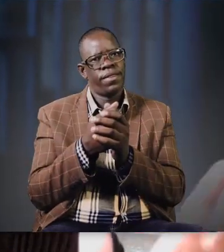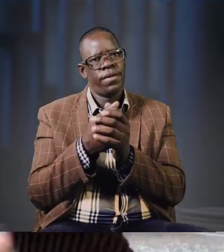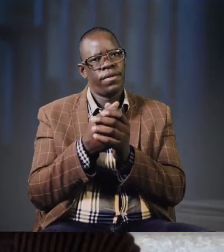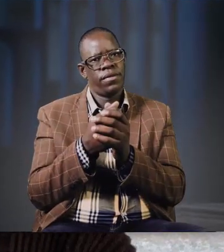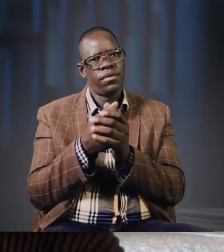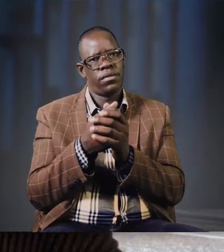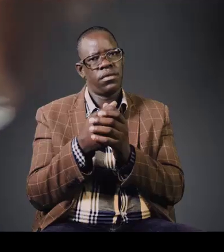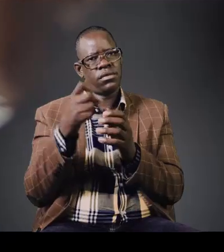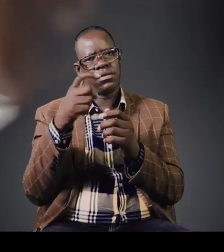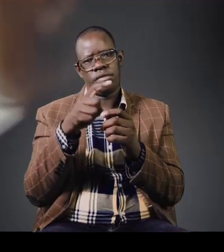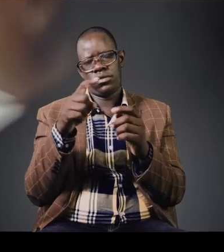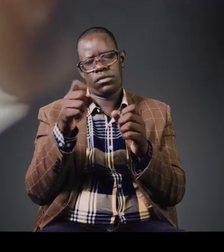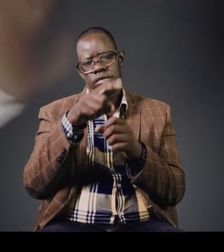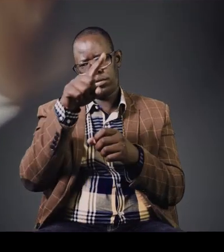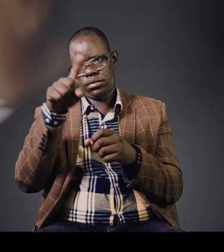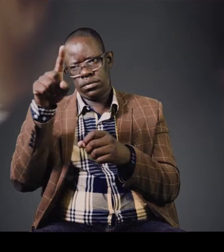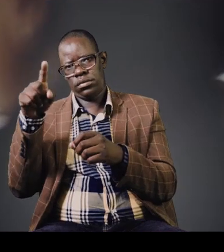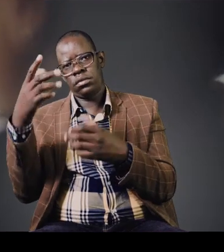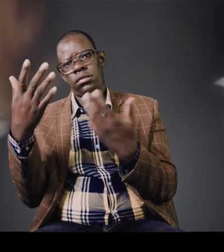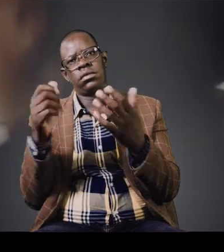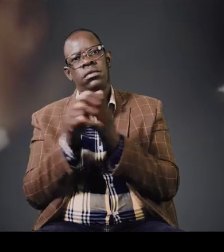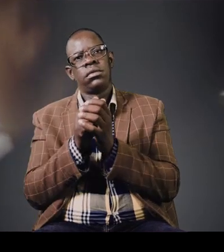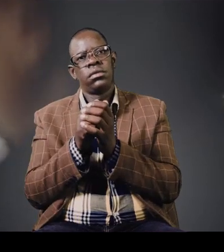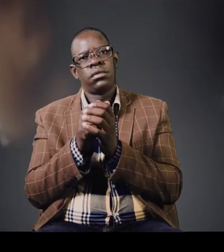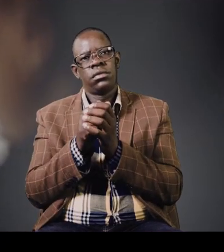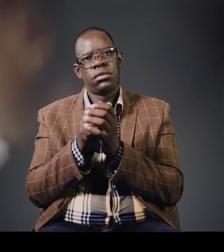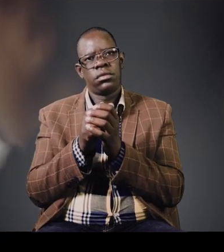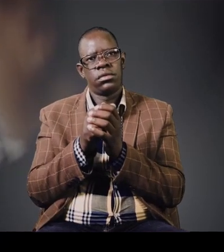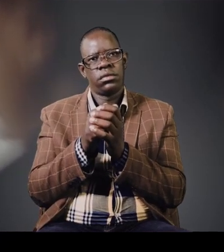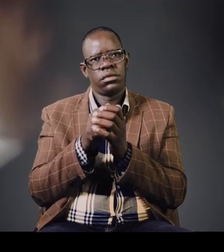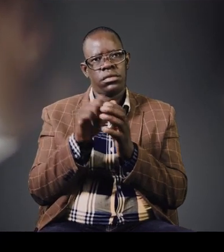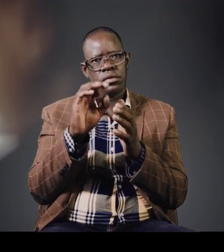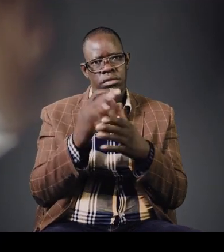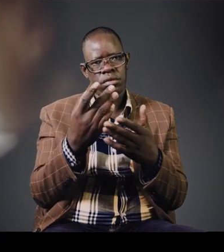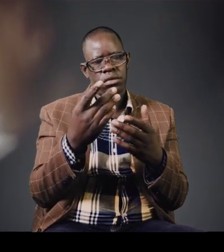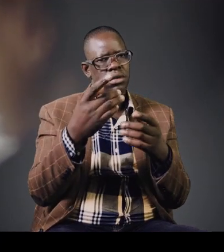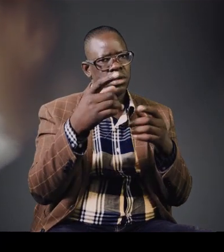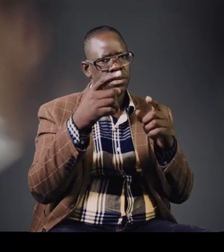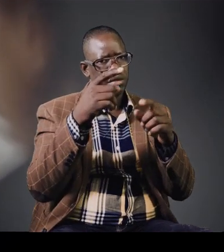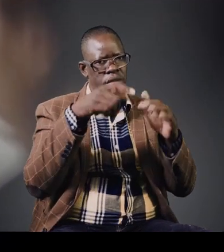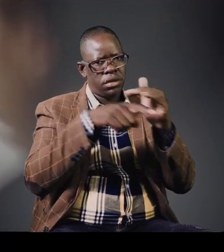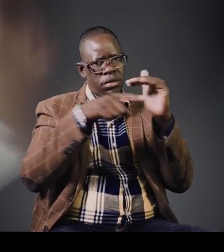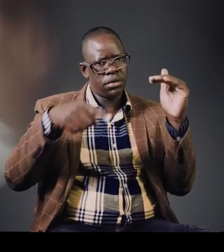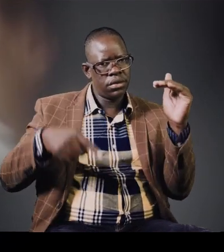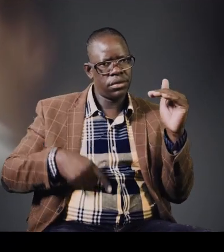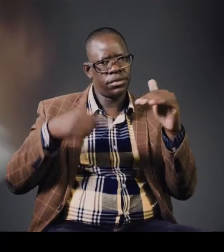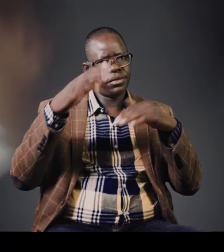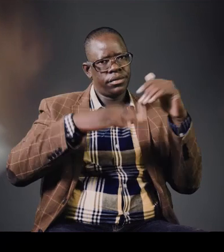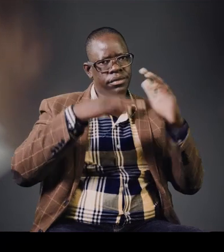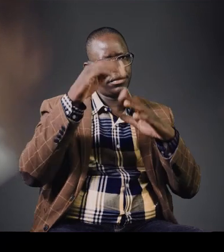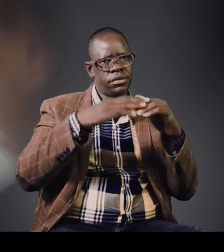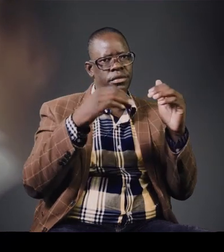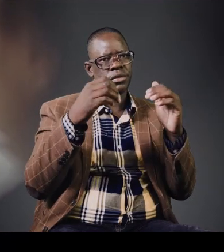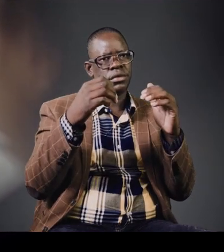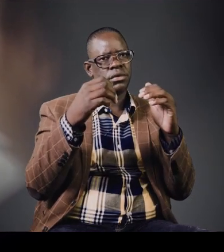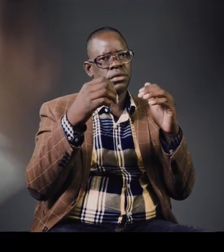can show a pattern. And in big cities like San Francisco and Tokyo, right? New buildings are being built